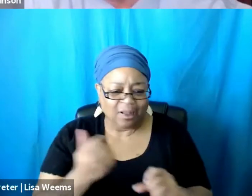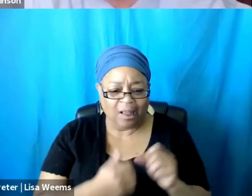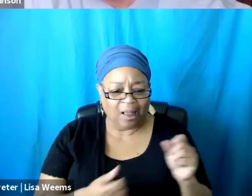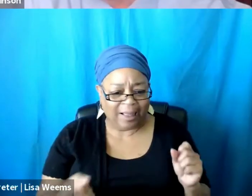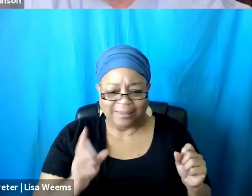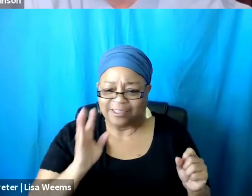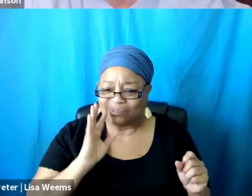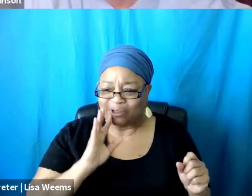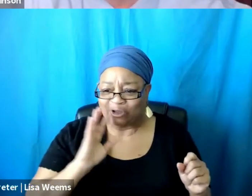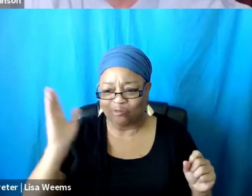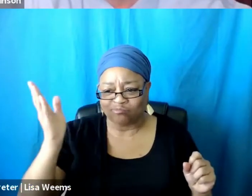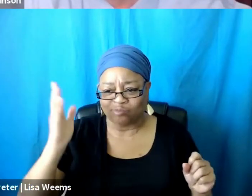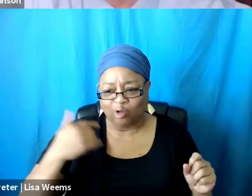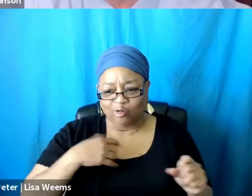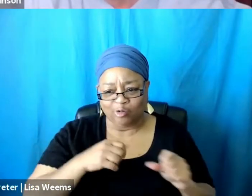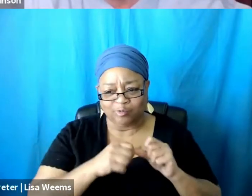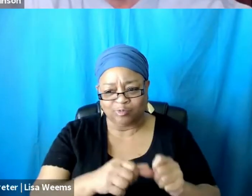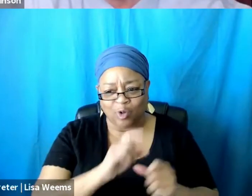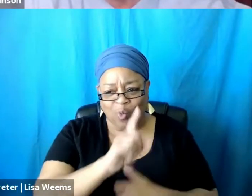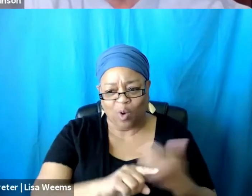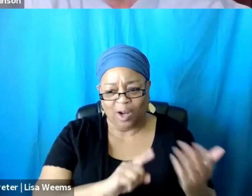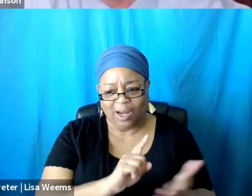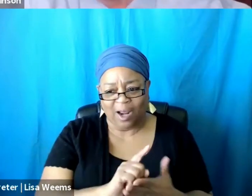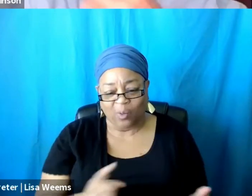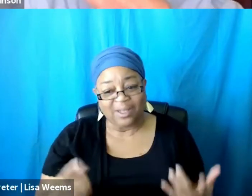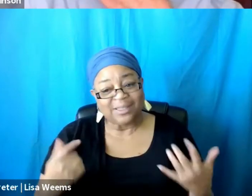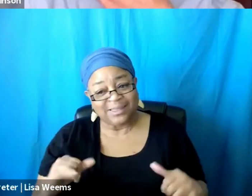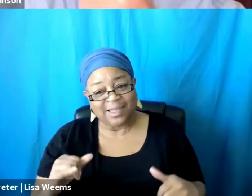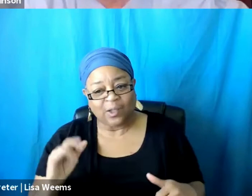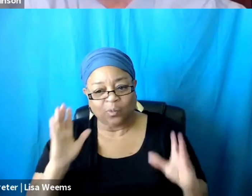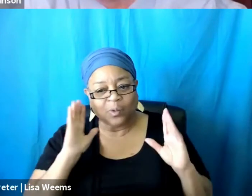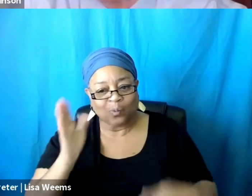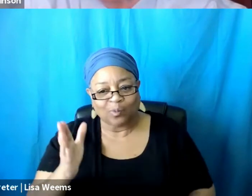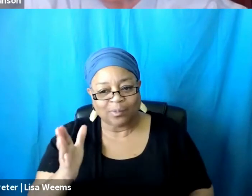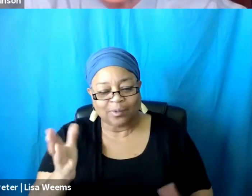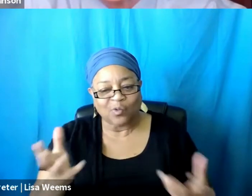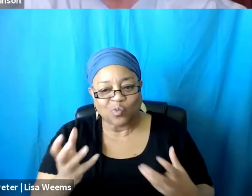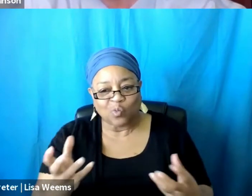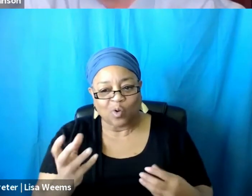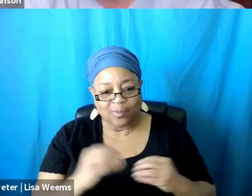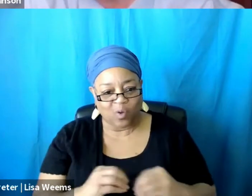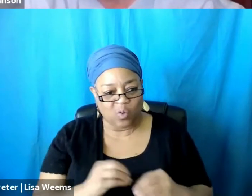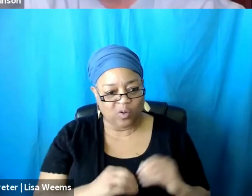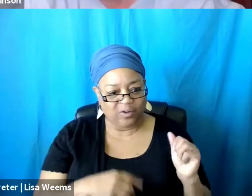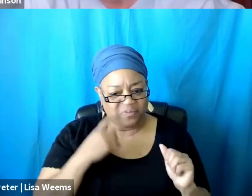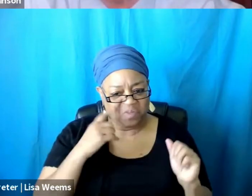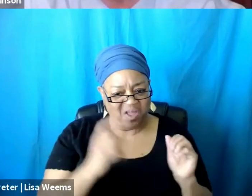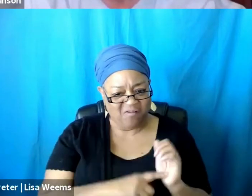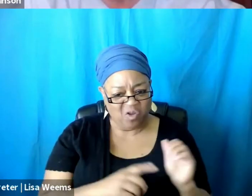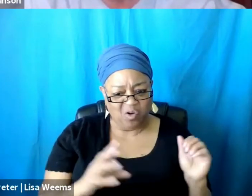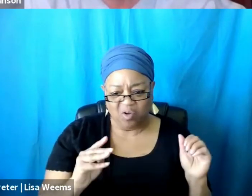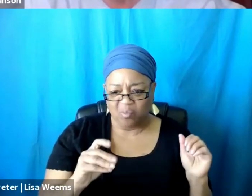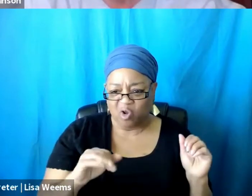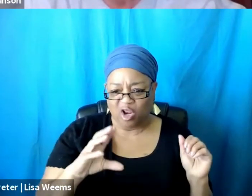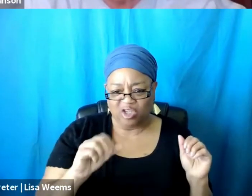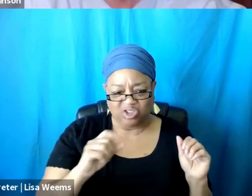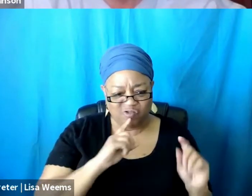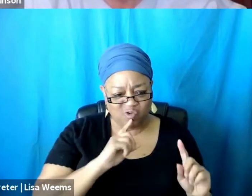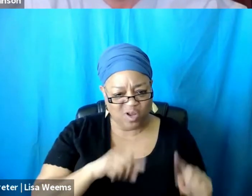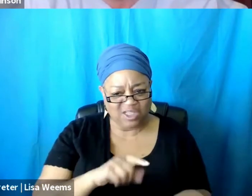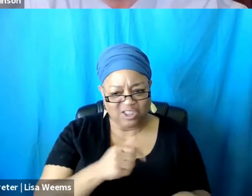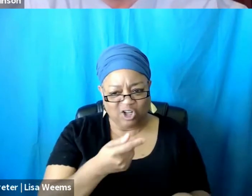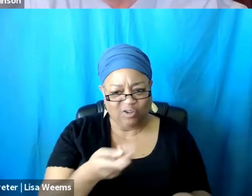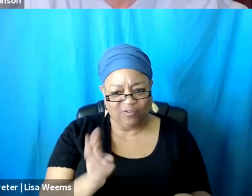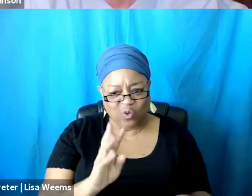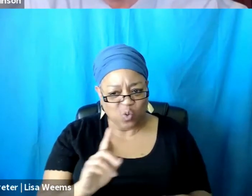I'm going to quickly transition to some of the recorded questions. I noticed that Marcia, you've answered a couple already in terms of